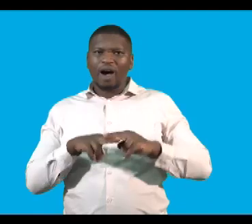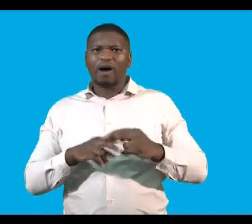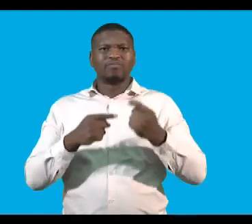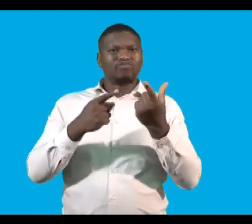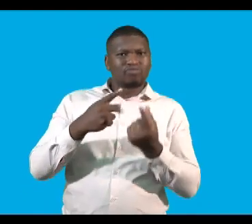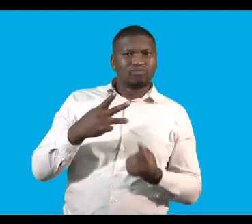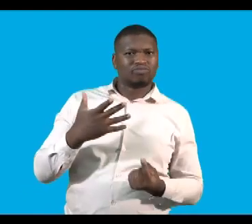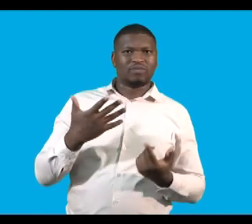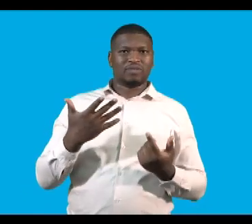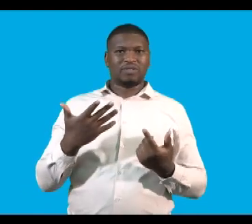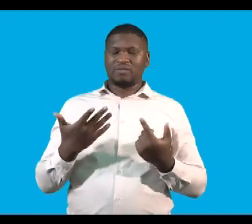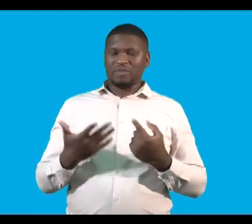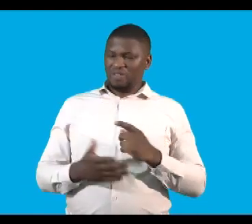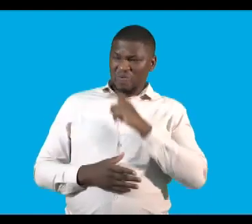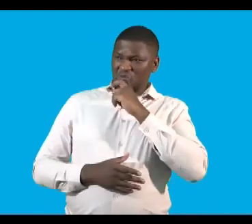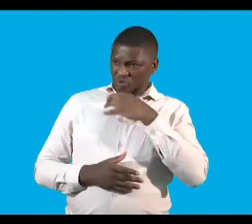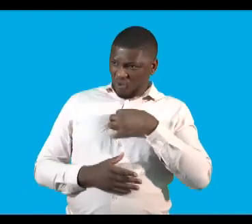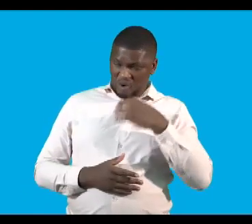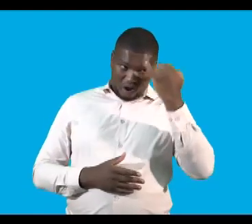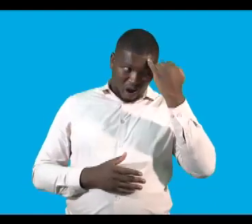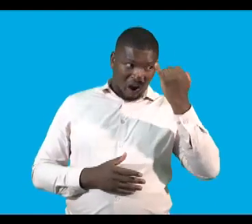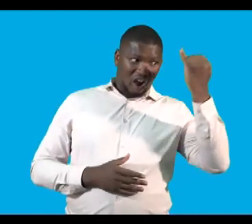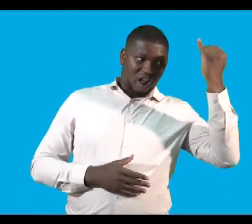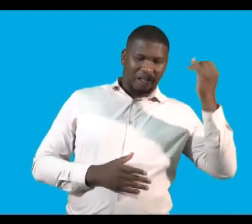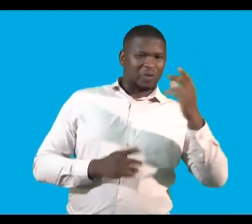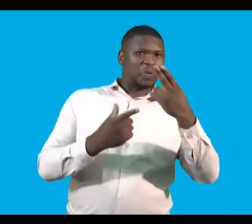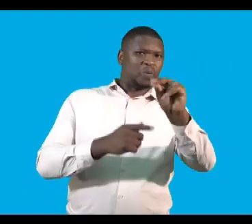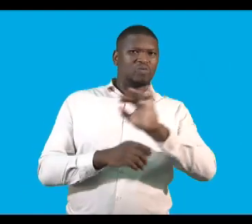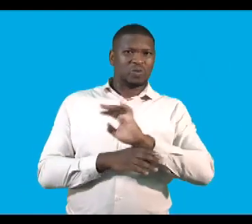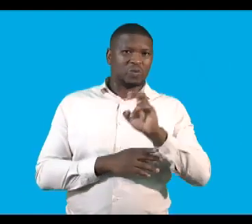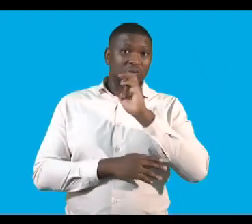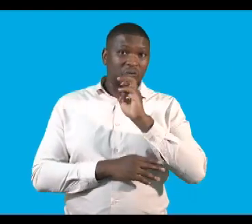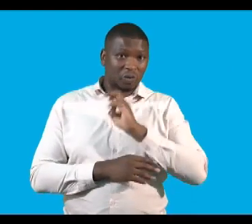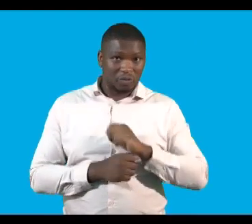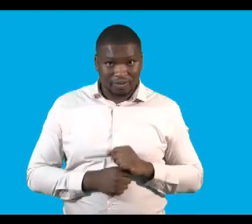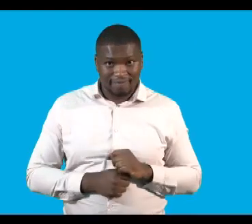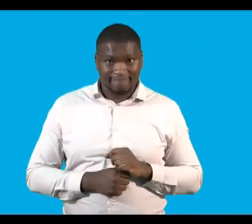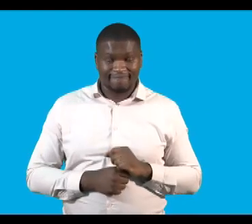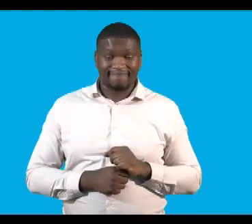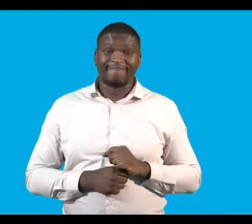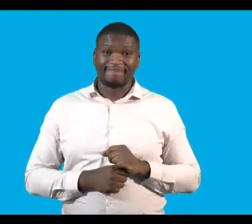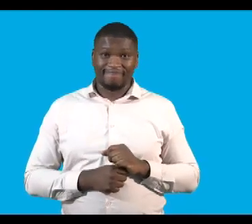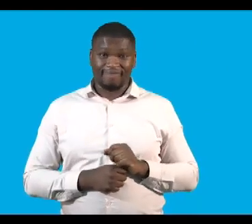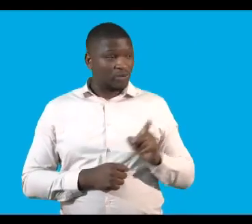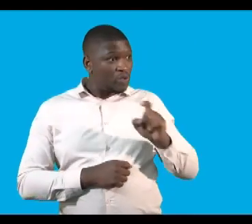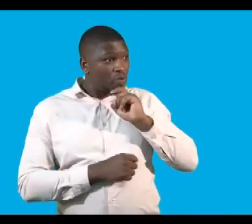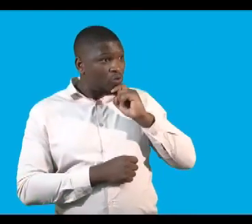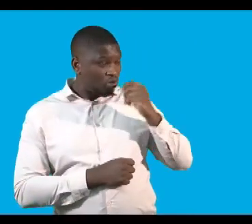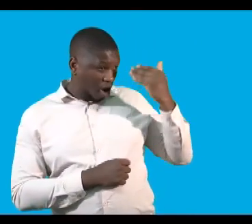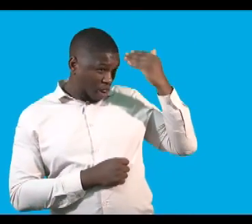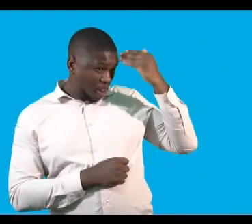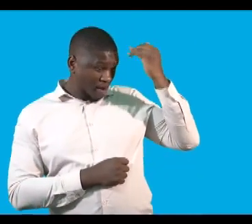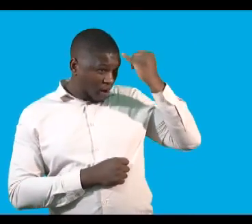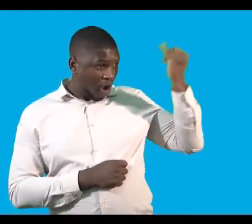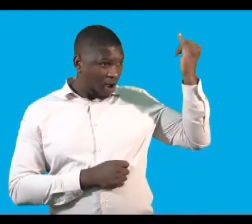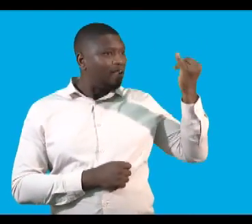conglomerates, so I don't have to use my imagination. Using your imagination is like riding a bike.